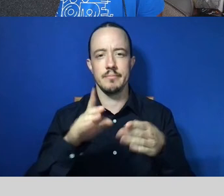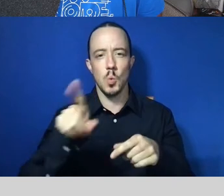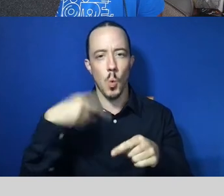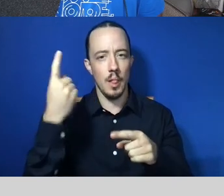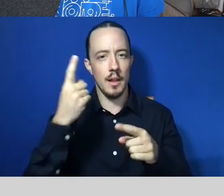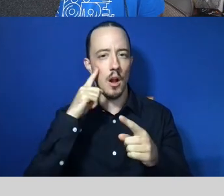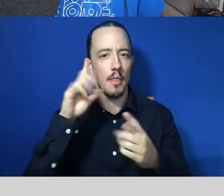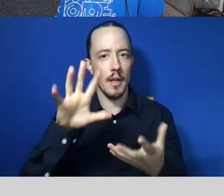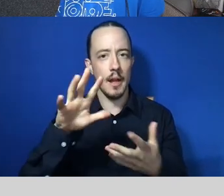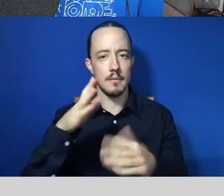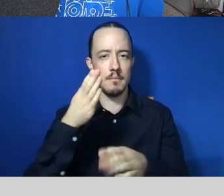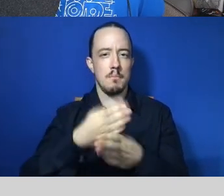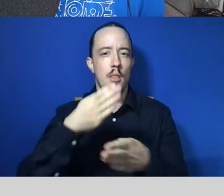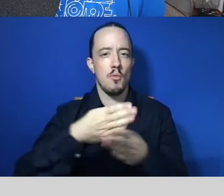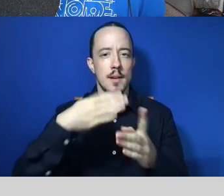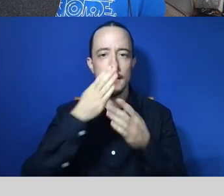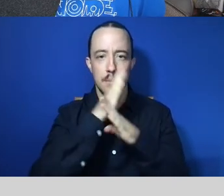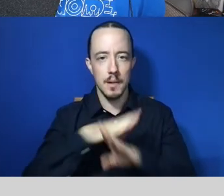disturbing piece.